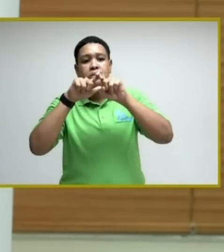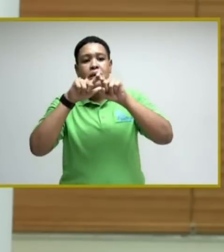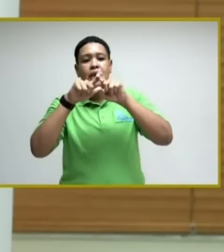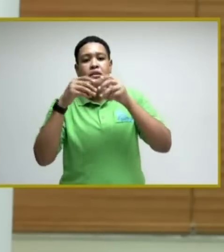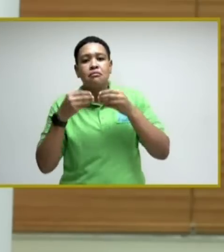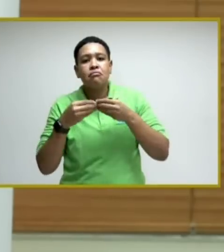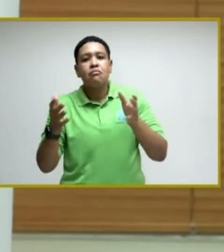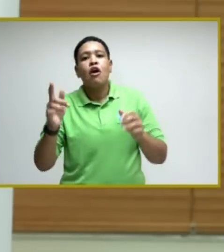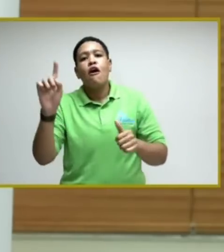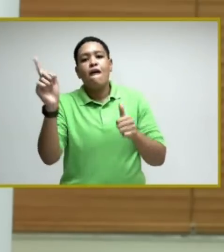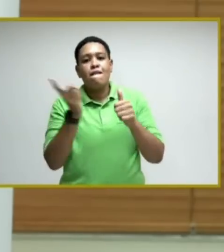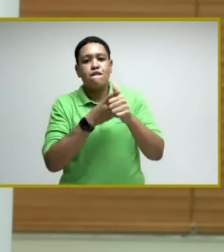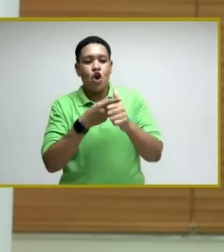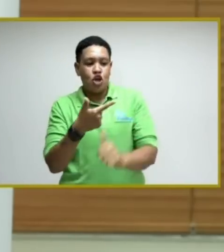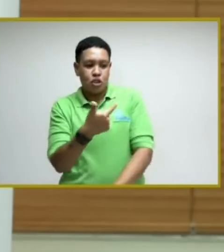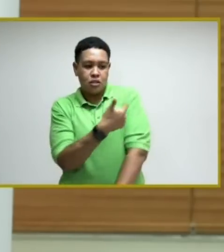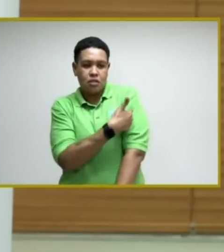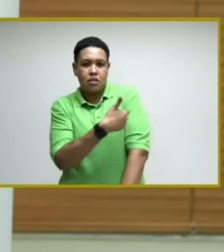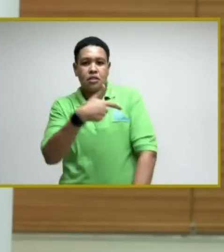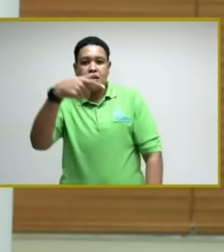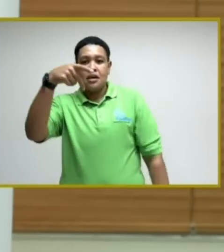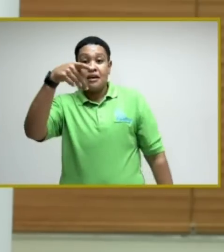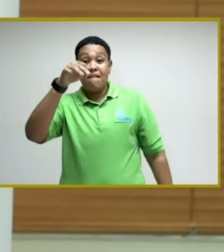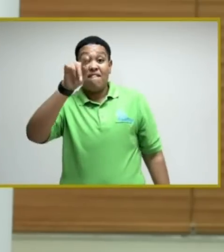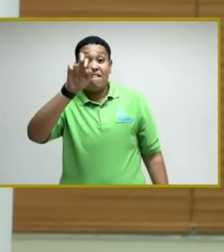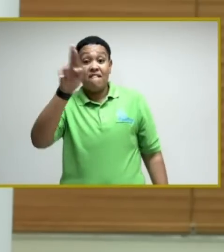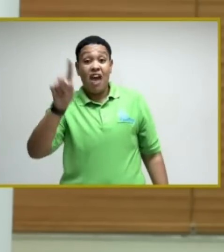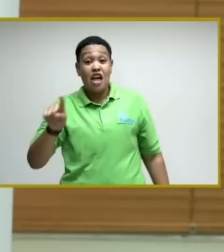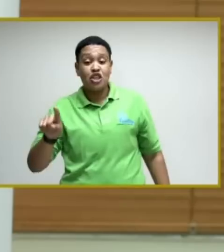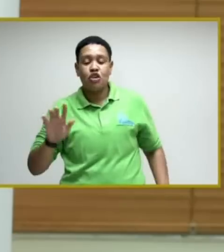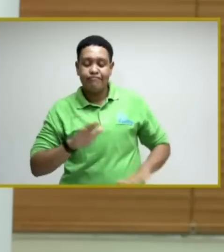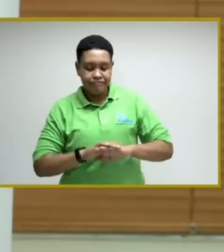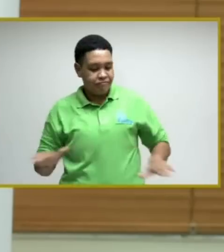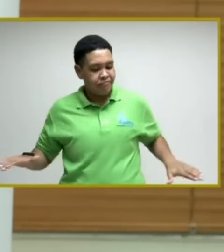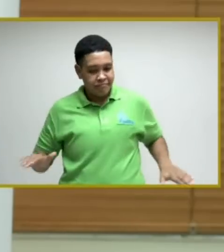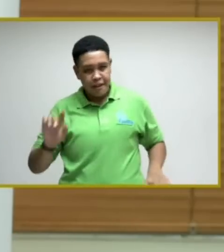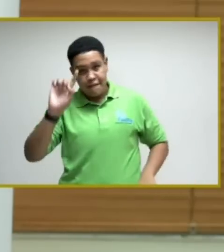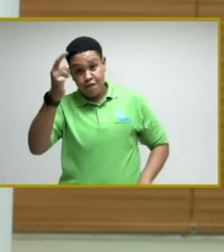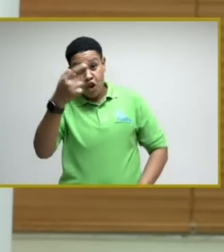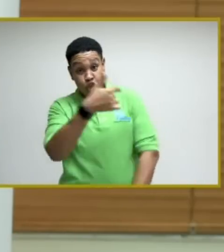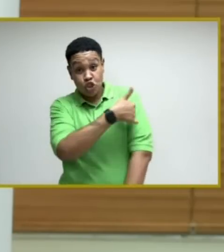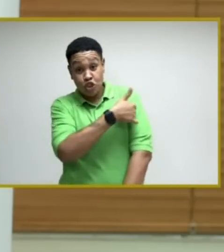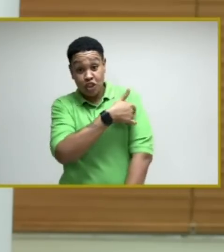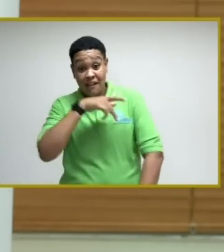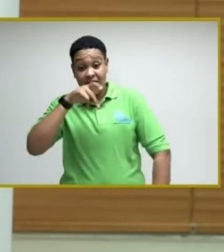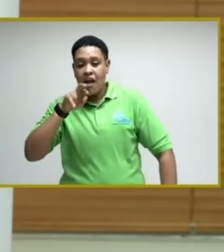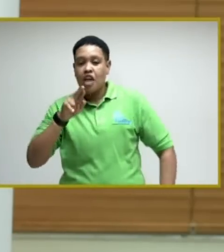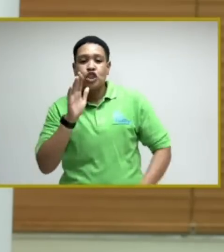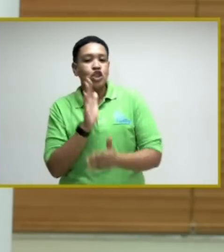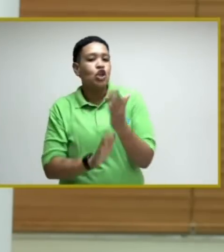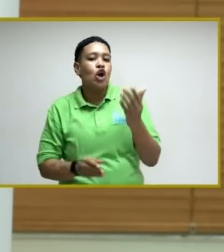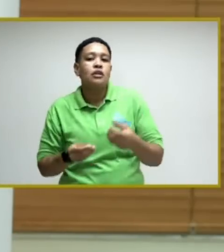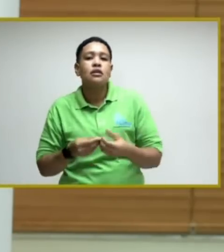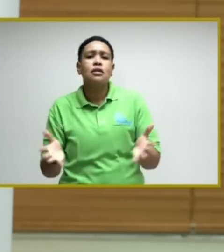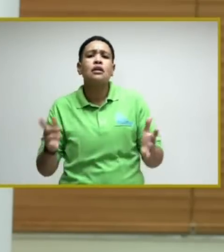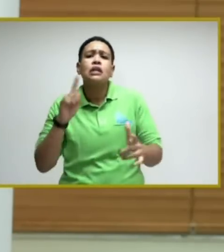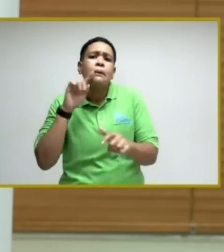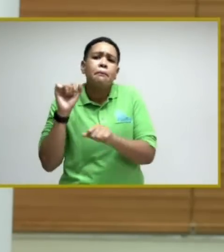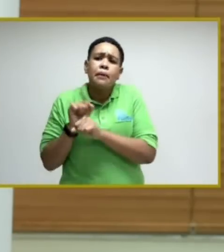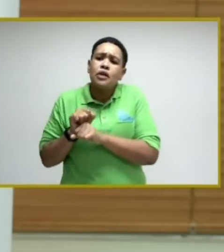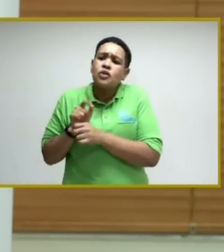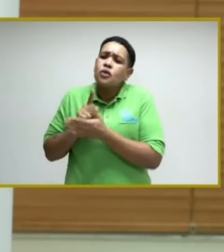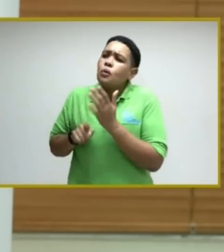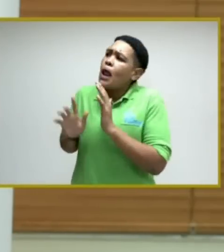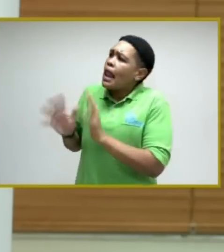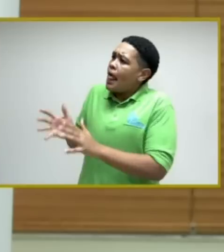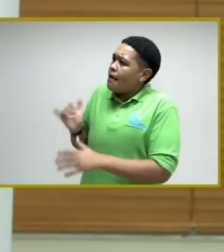first doses of the Fisa vaccine. This is to ensure that the inventory of Fisa vaccines